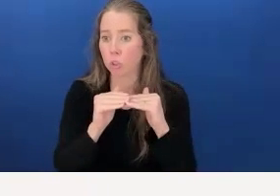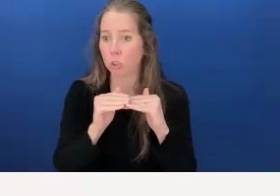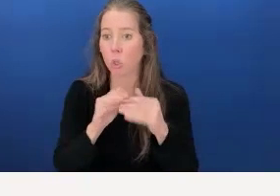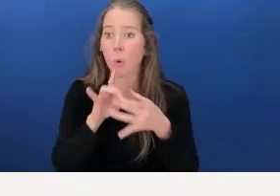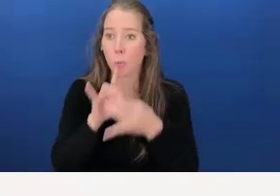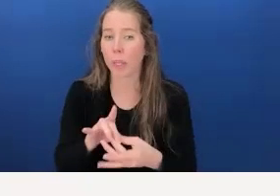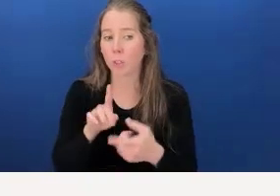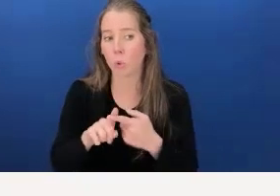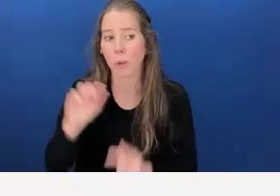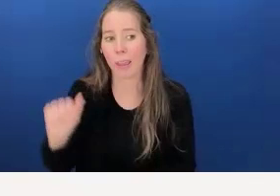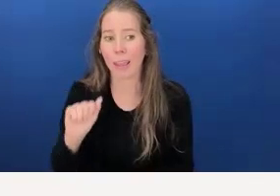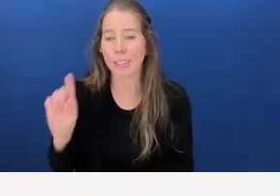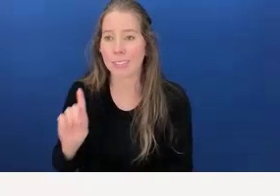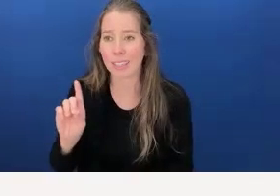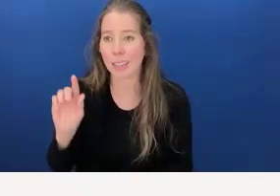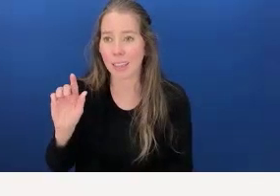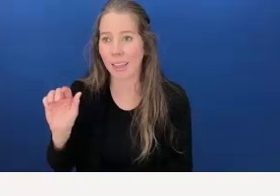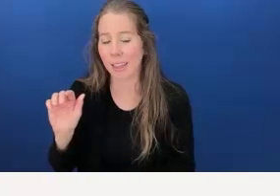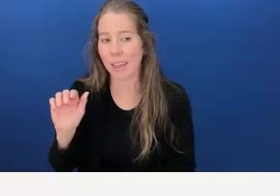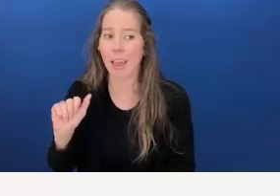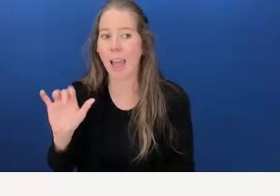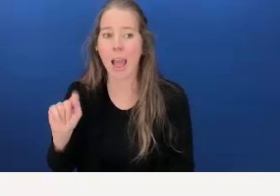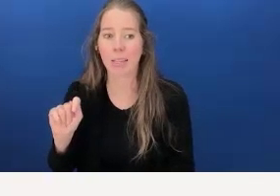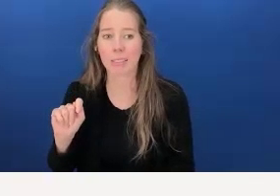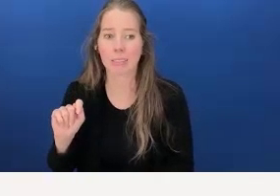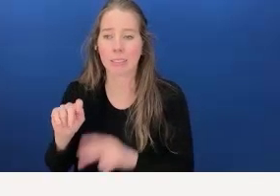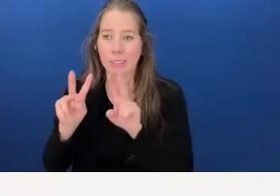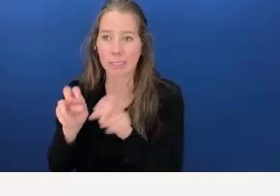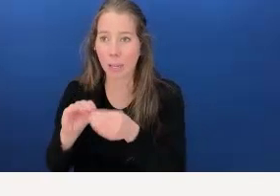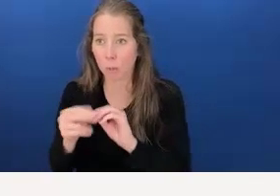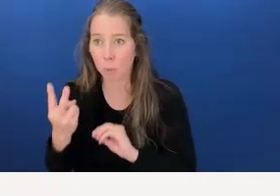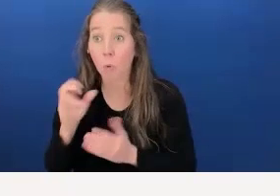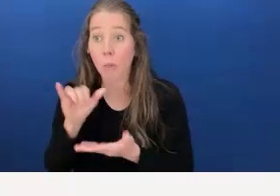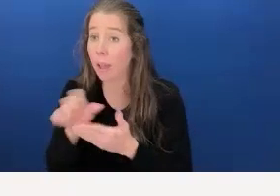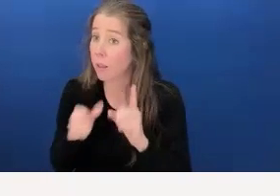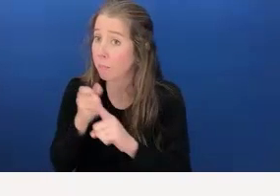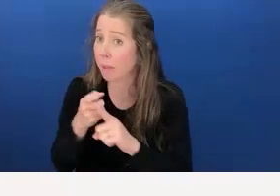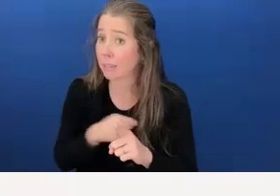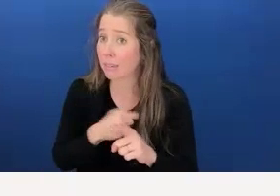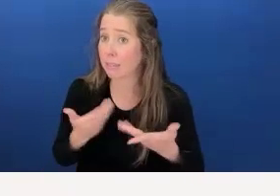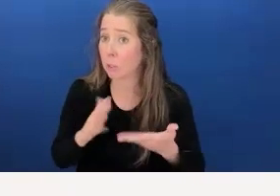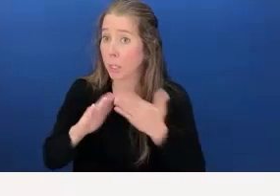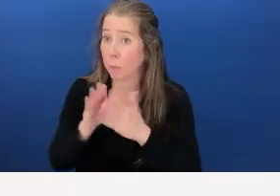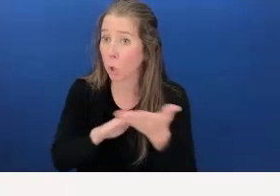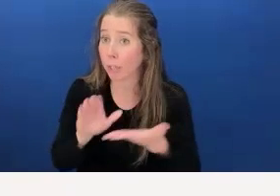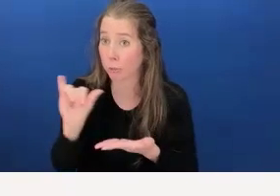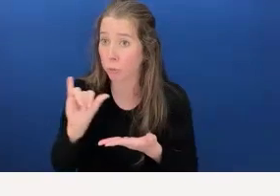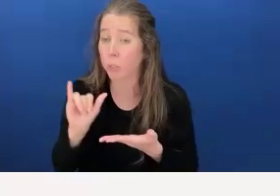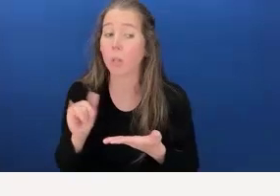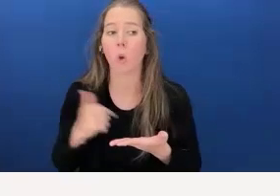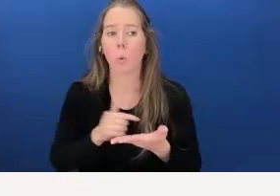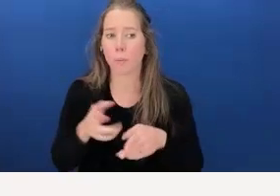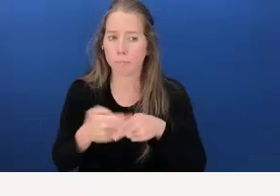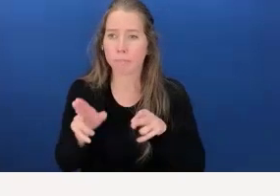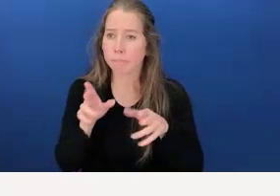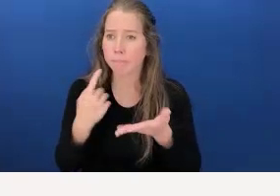ADA Act Title II, which also affects us here in the community college. We'll briefly go over